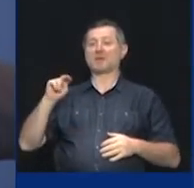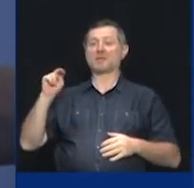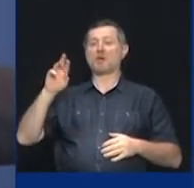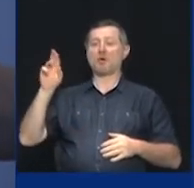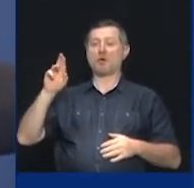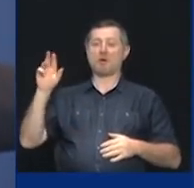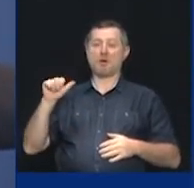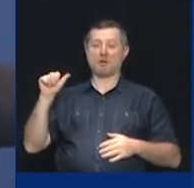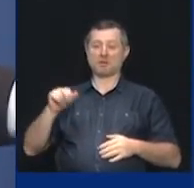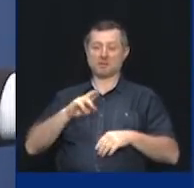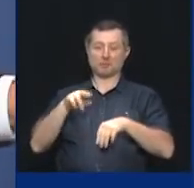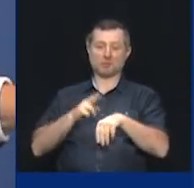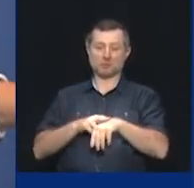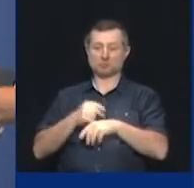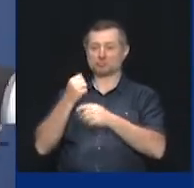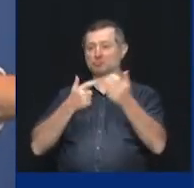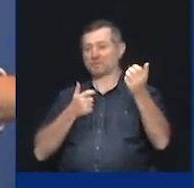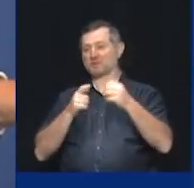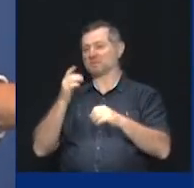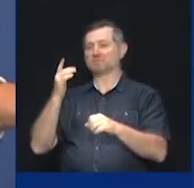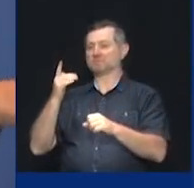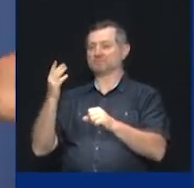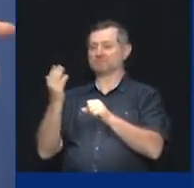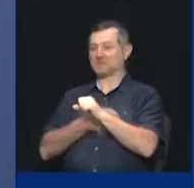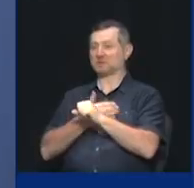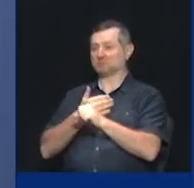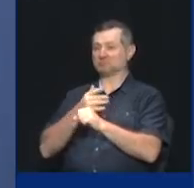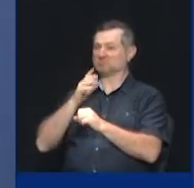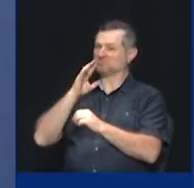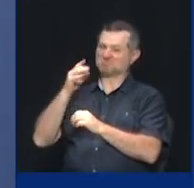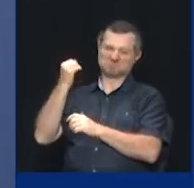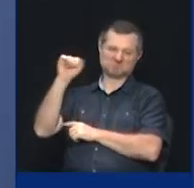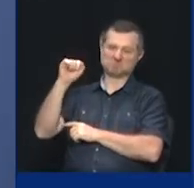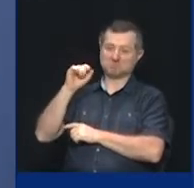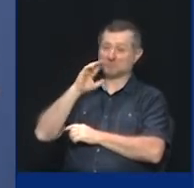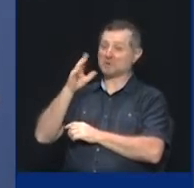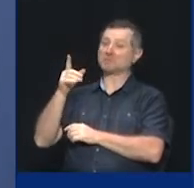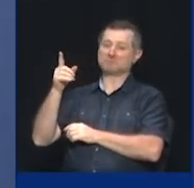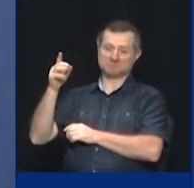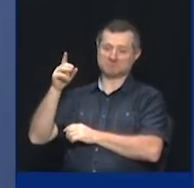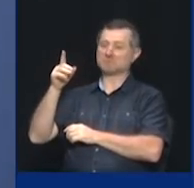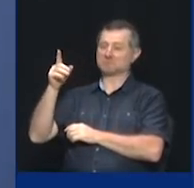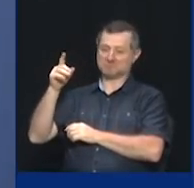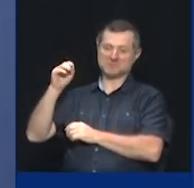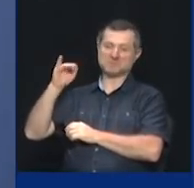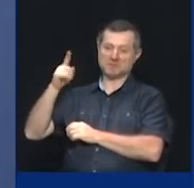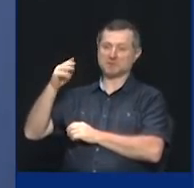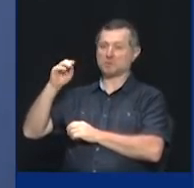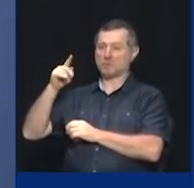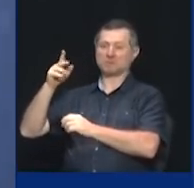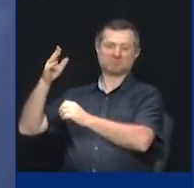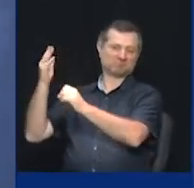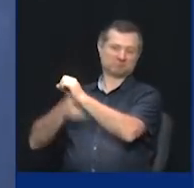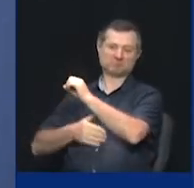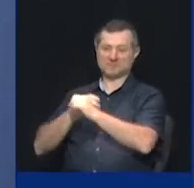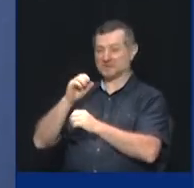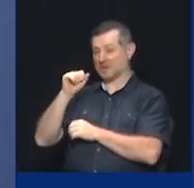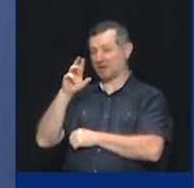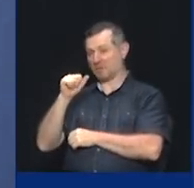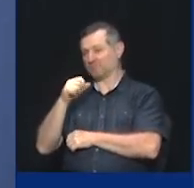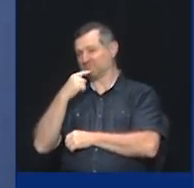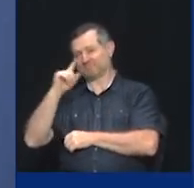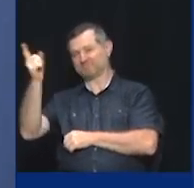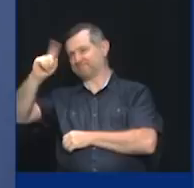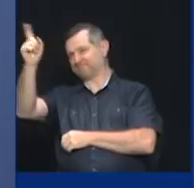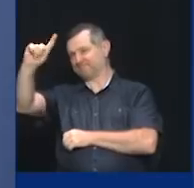fired the president of Smith & Wesson. They said to all the gun manufacturers, don't do any. Wait to see if Bush